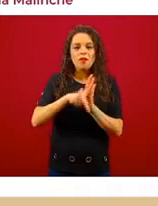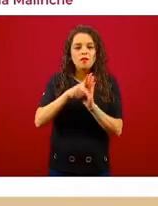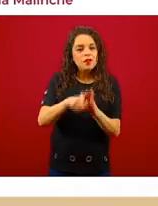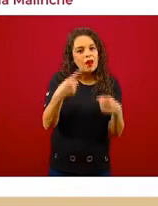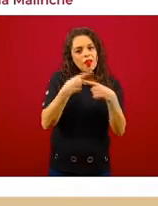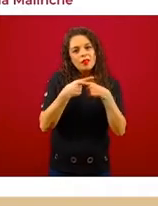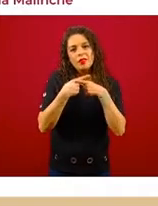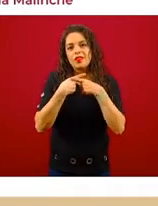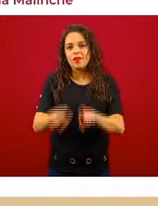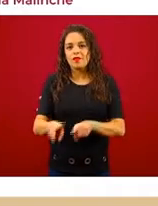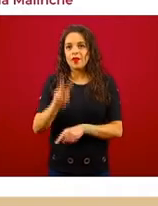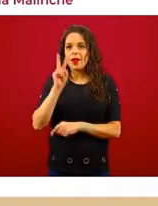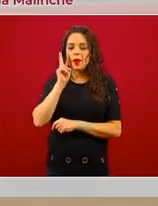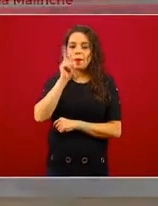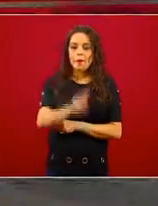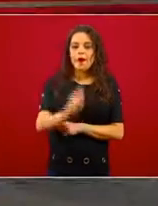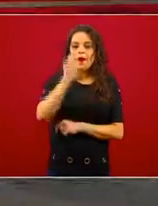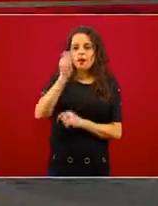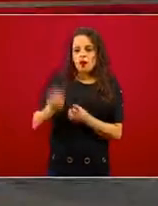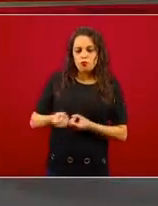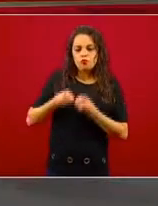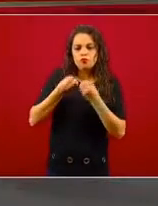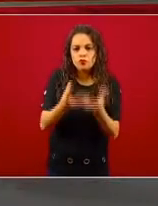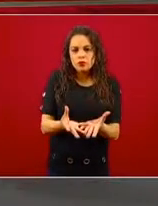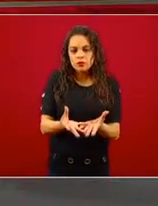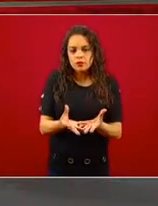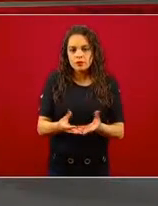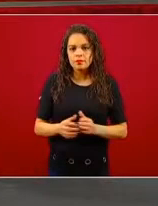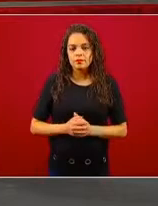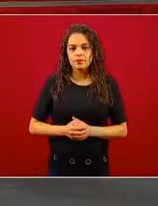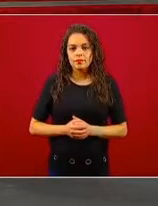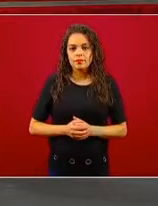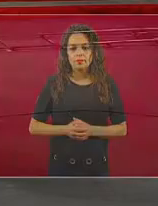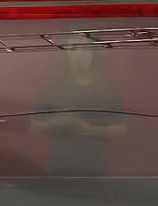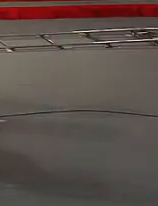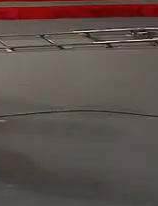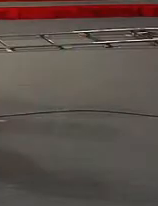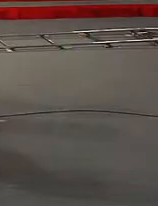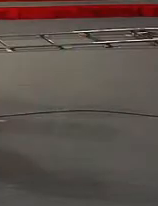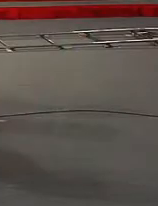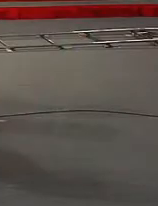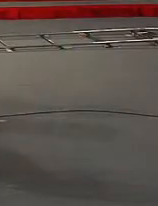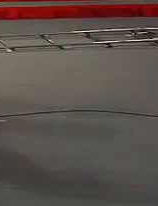And what they wanted to do was make a special type of marketing material here.